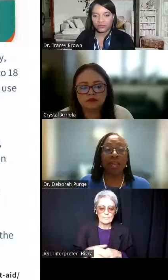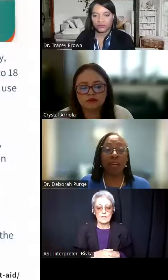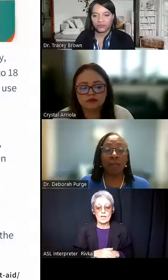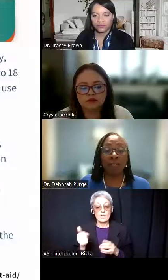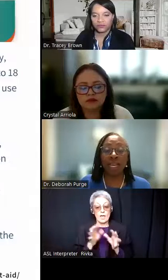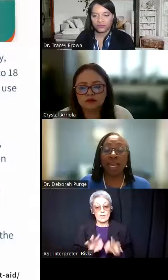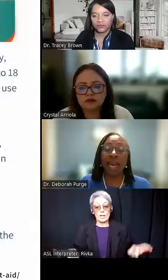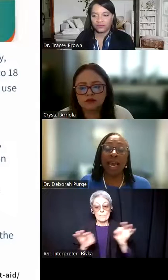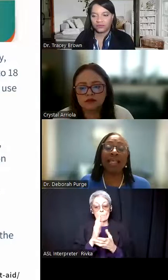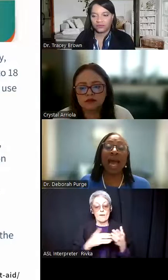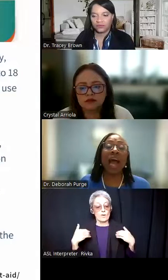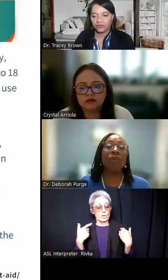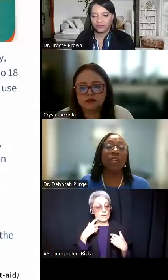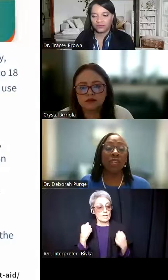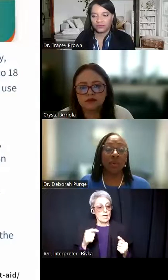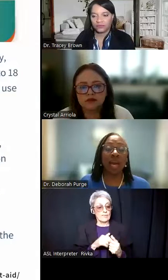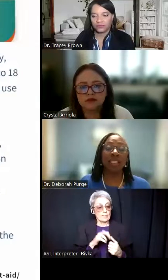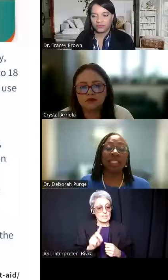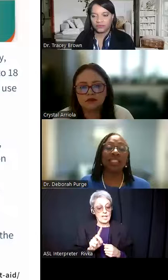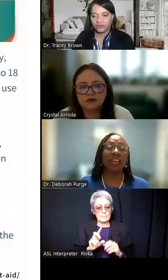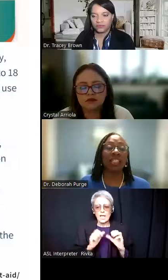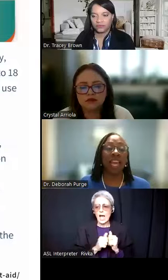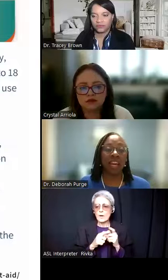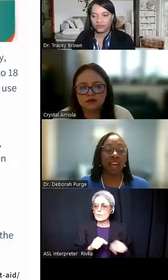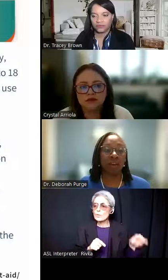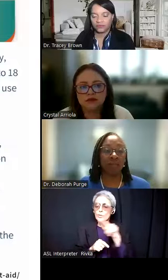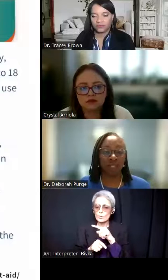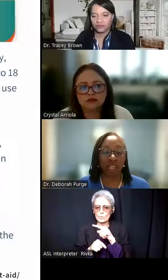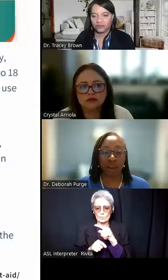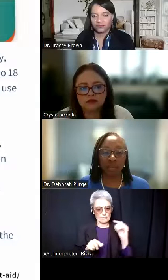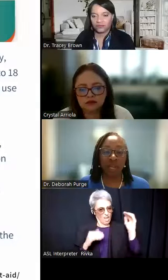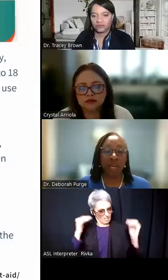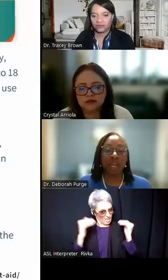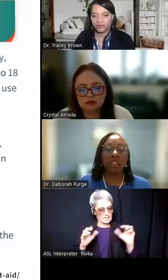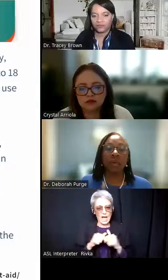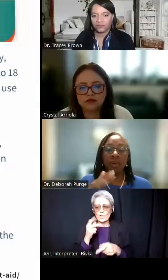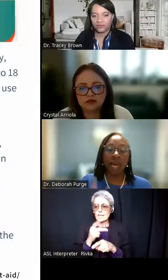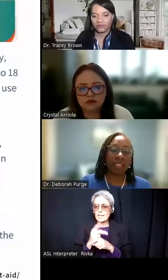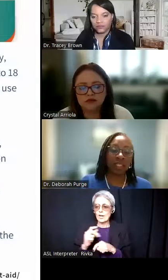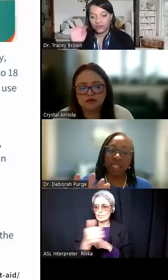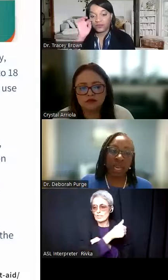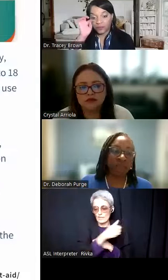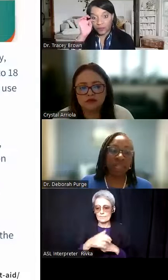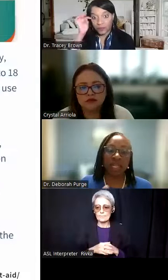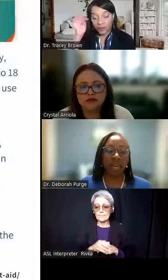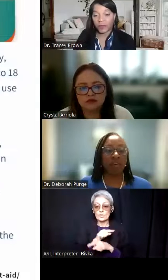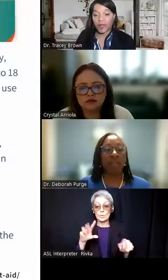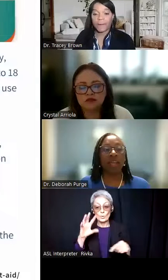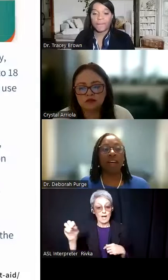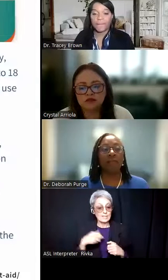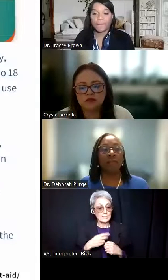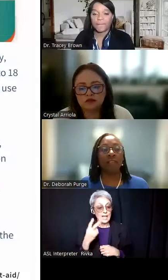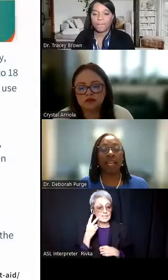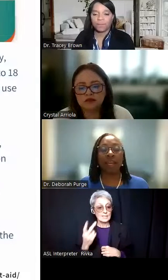youth mental health first aid is how do you as the adult take care of yourself? So you guys can see everything that youth